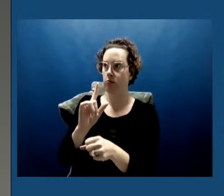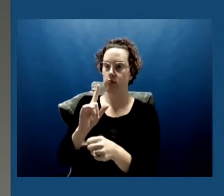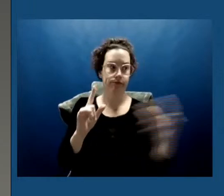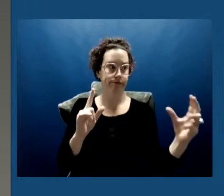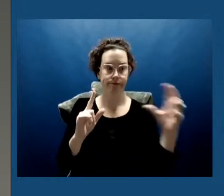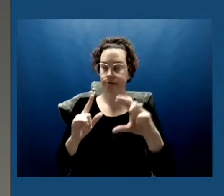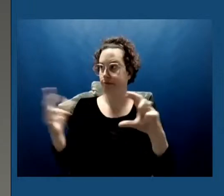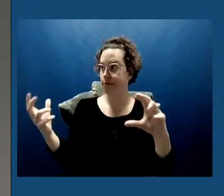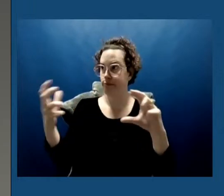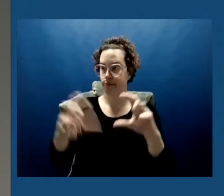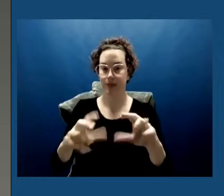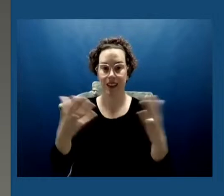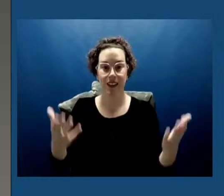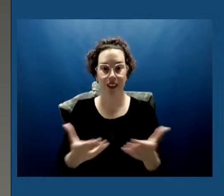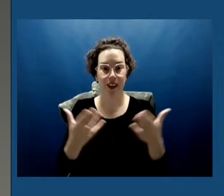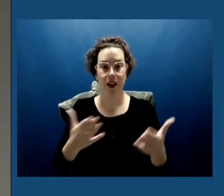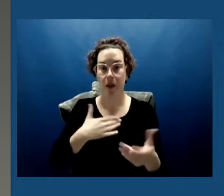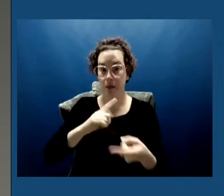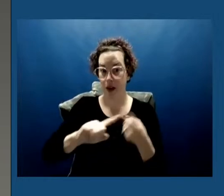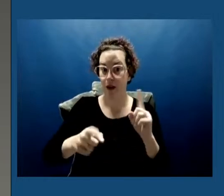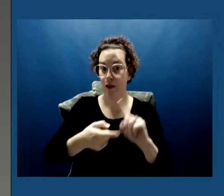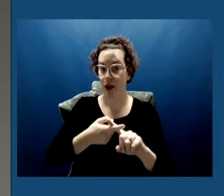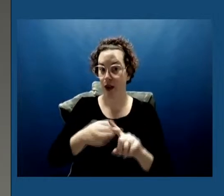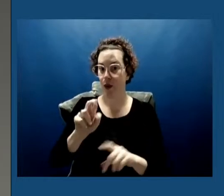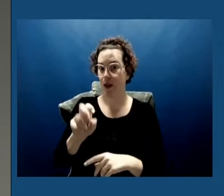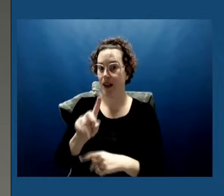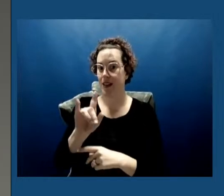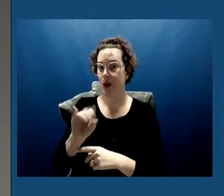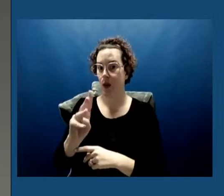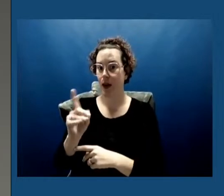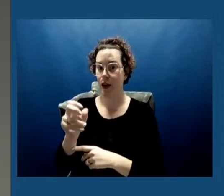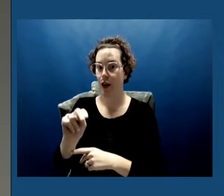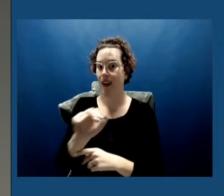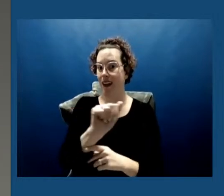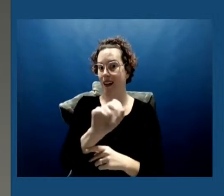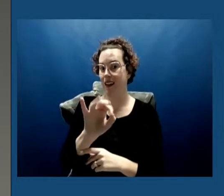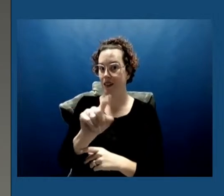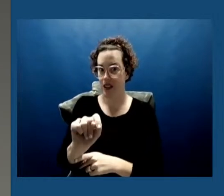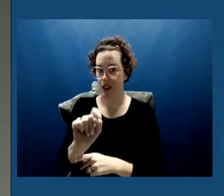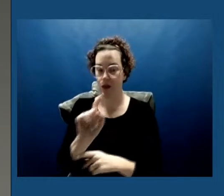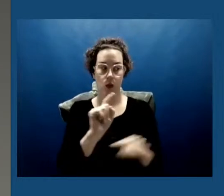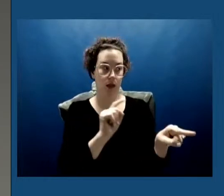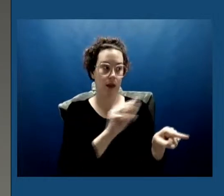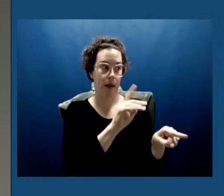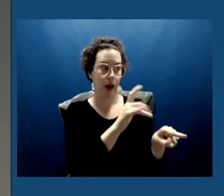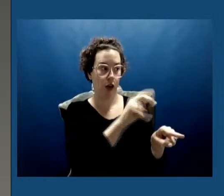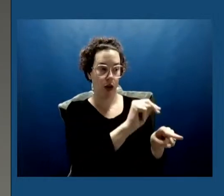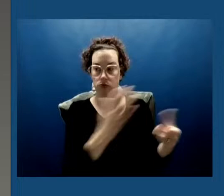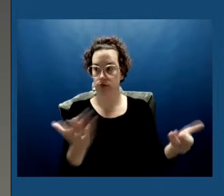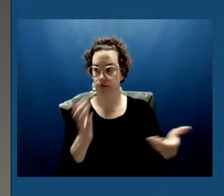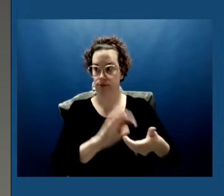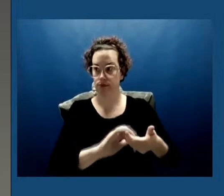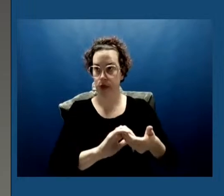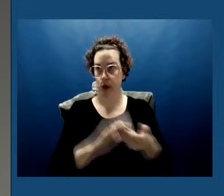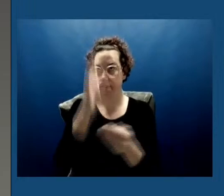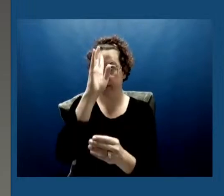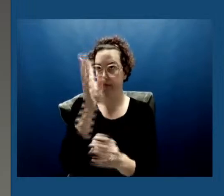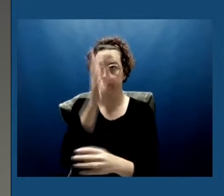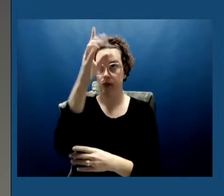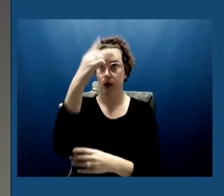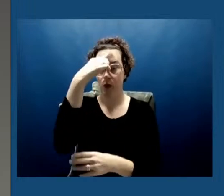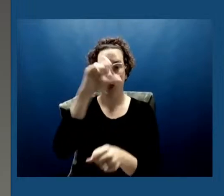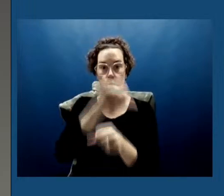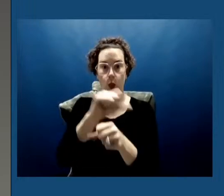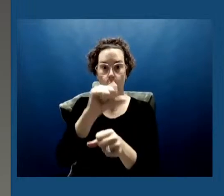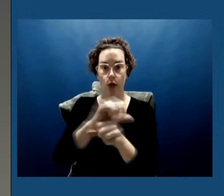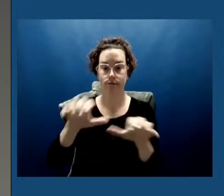friend Randy Weingarten and the AFT for their efforts pioneering with Micron to build the workforce of the future. And Ryan McMahon, Ben